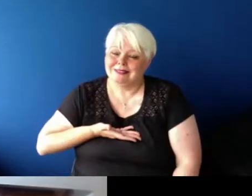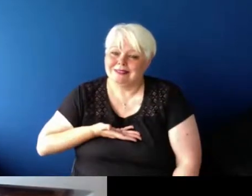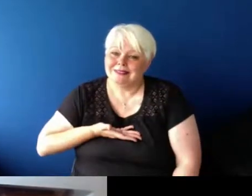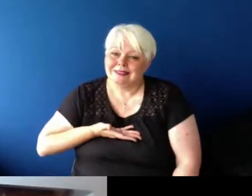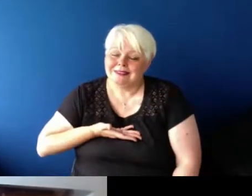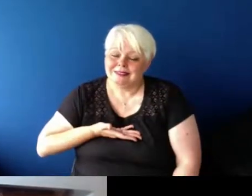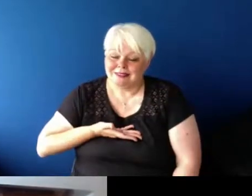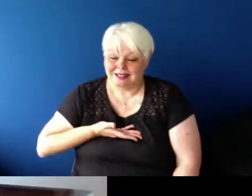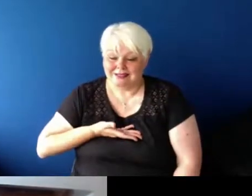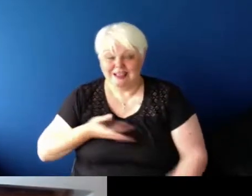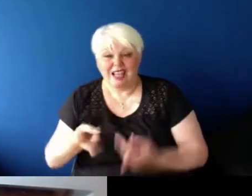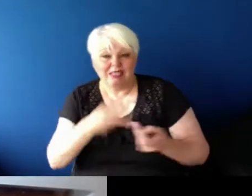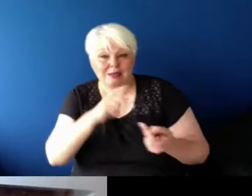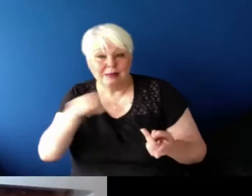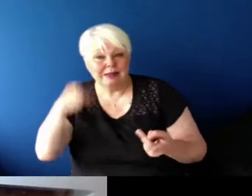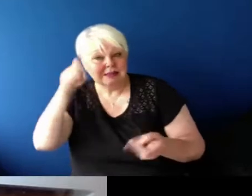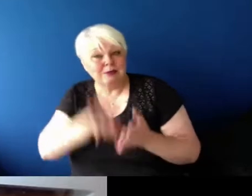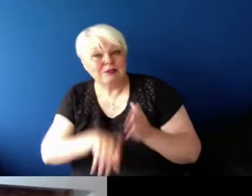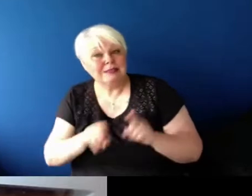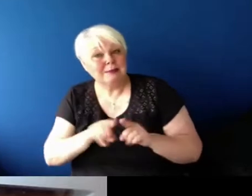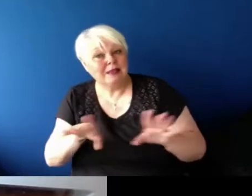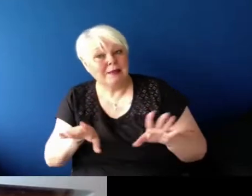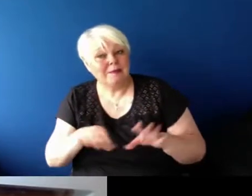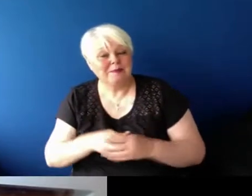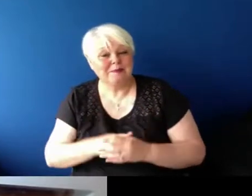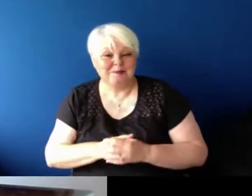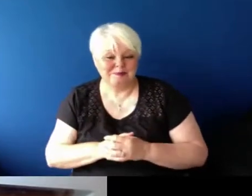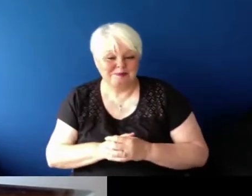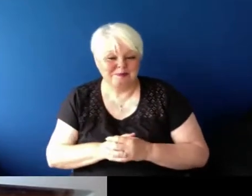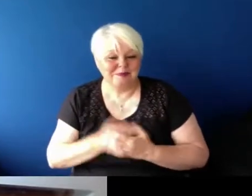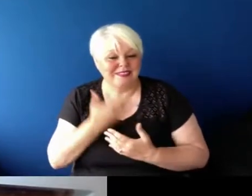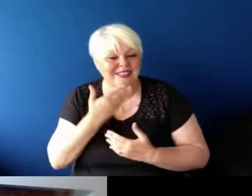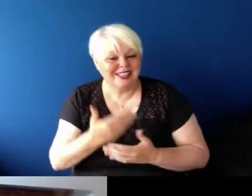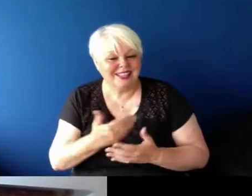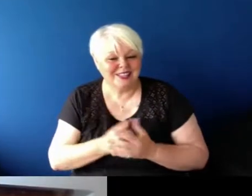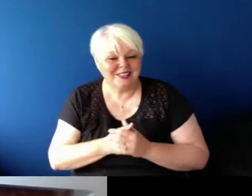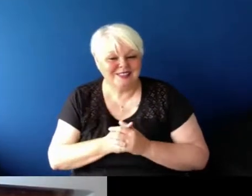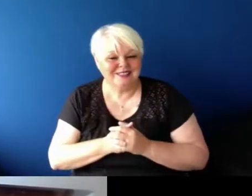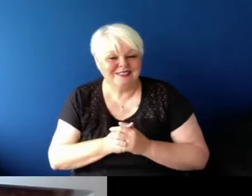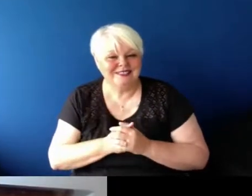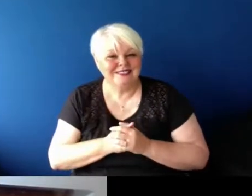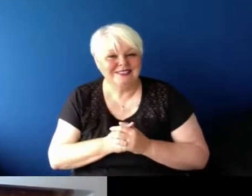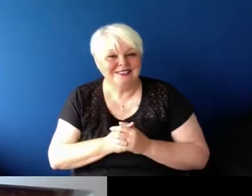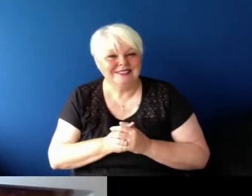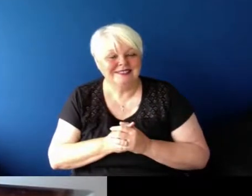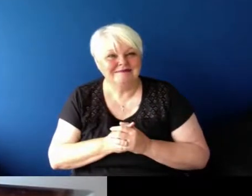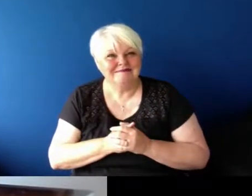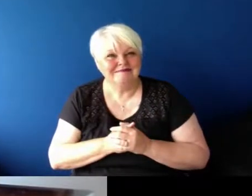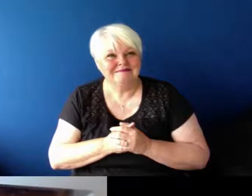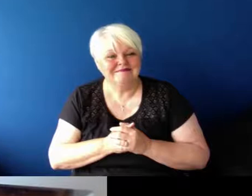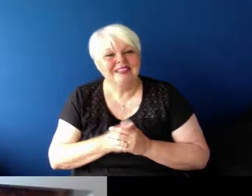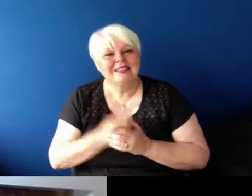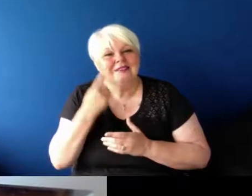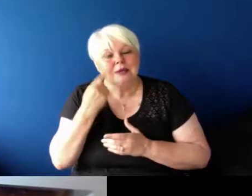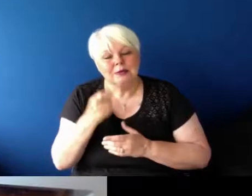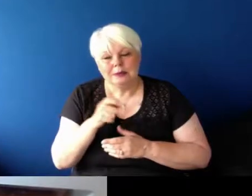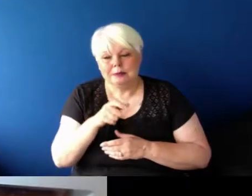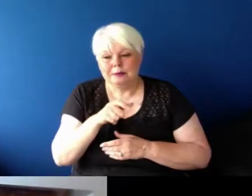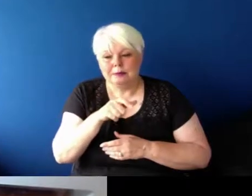many others as well, I think. Wonderful. Thank you so much for sharing that. So we found it's really, people have really